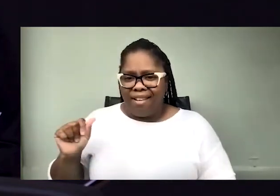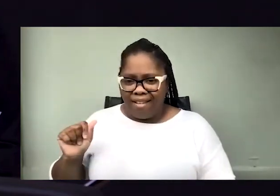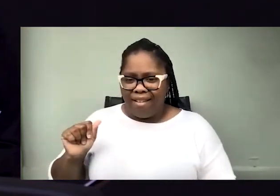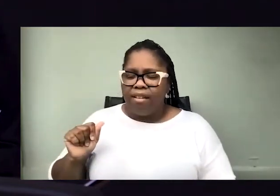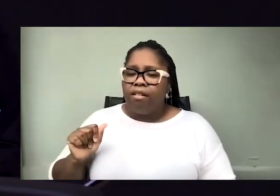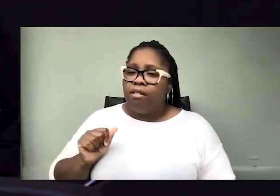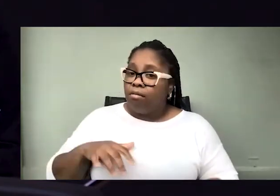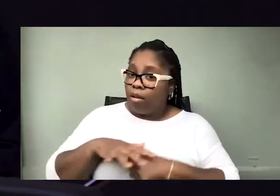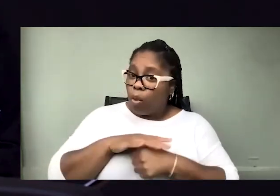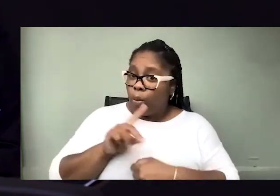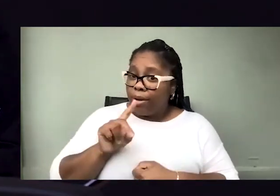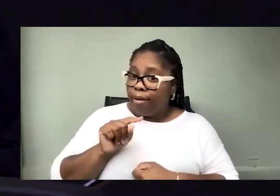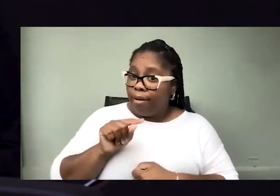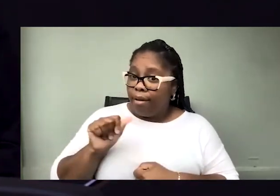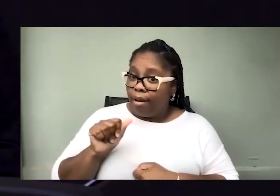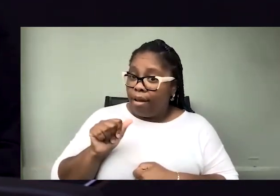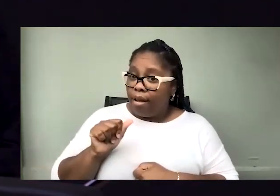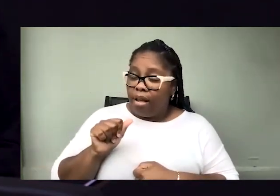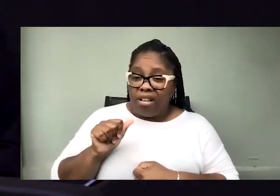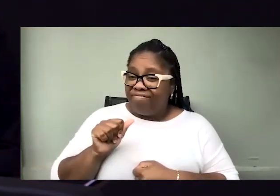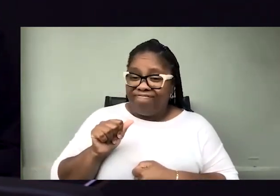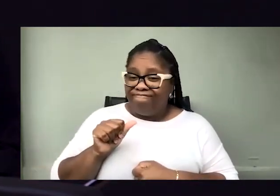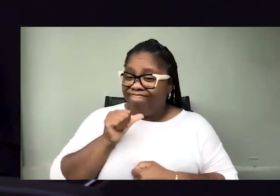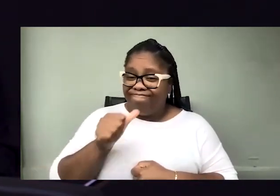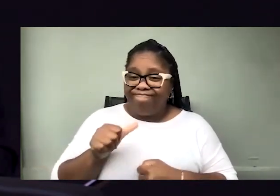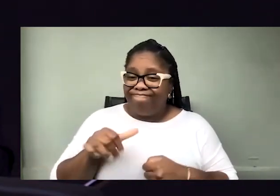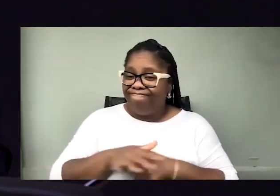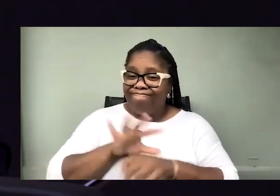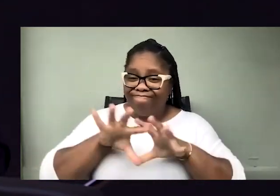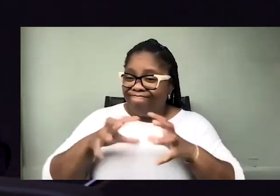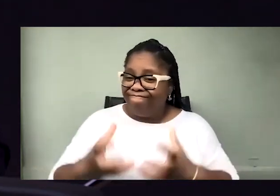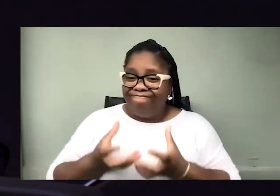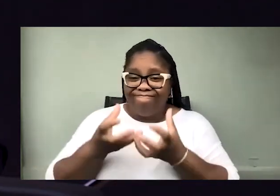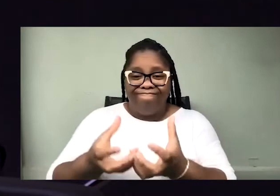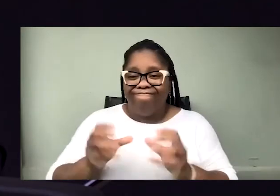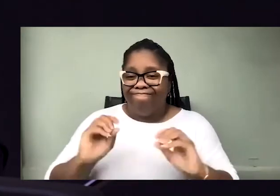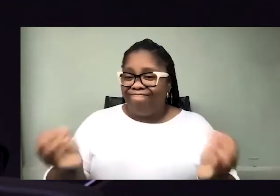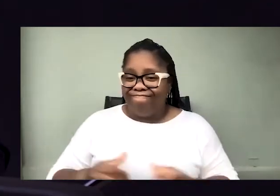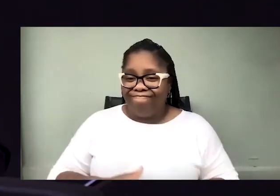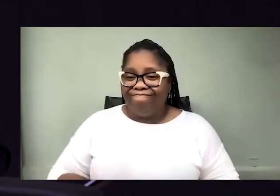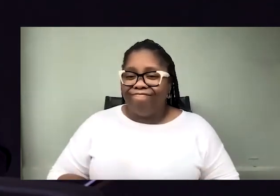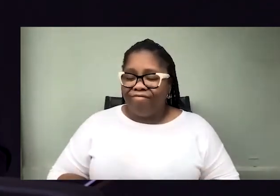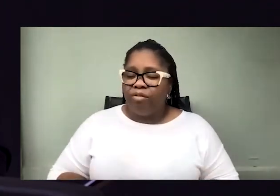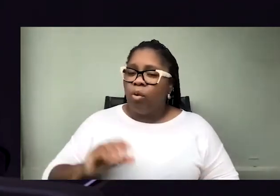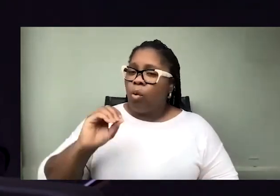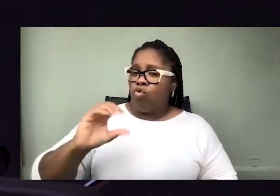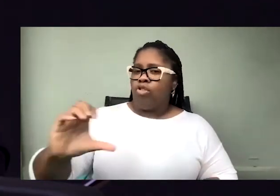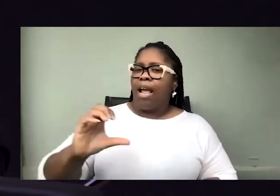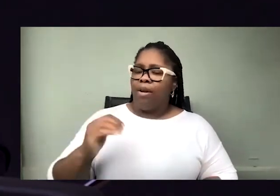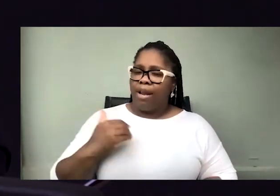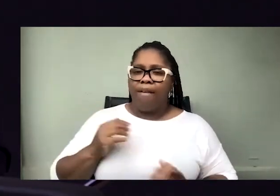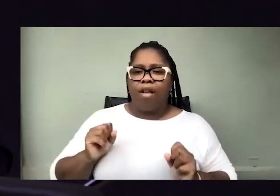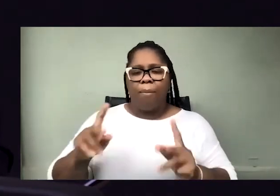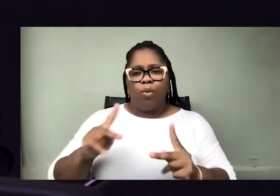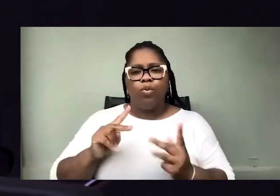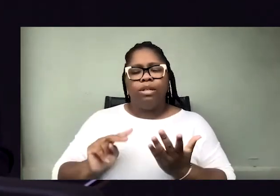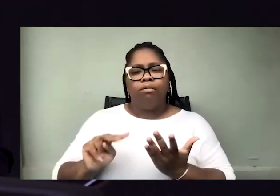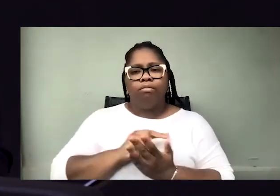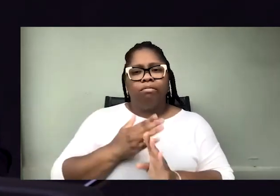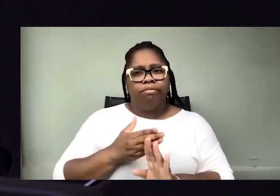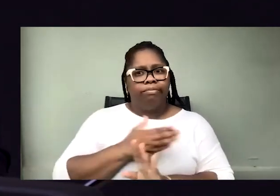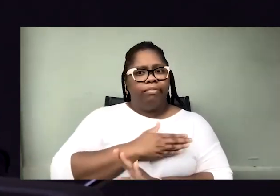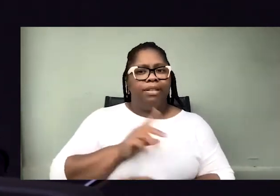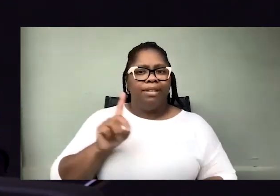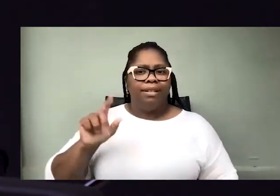data is quite fragmented. Orange County had the opportunity to preview the